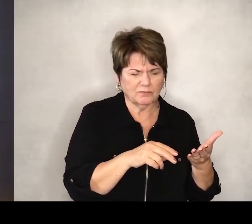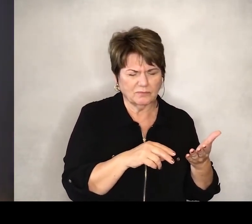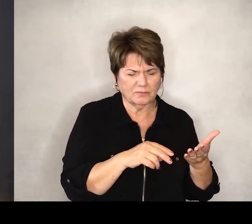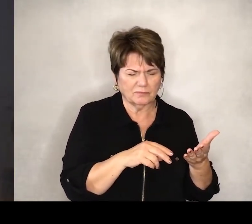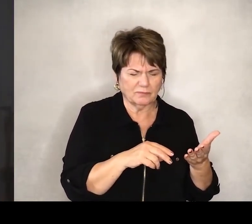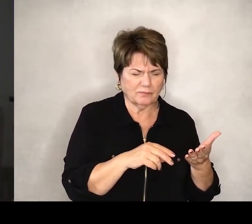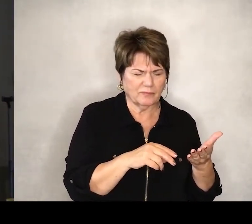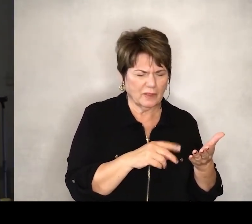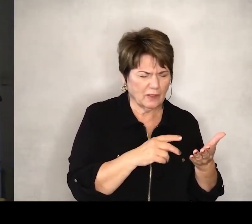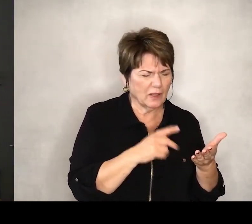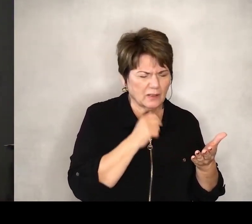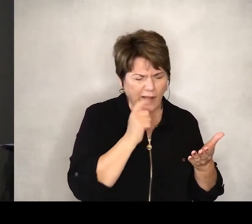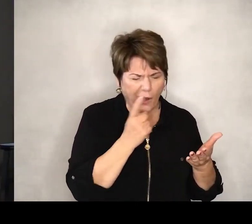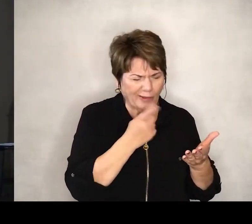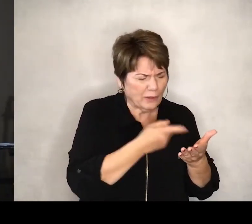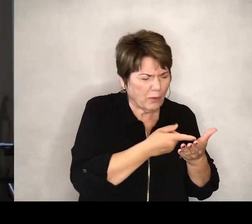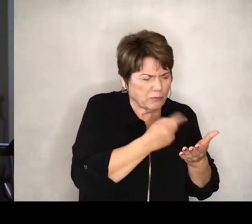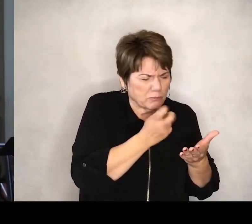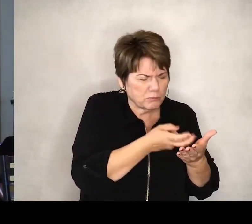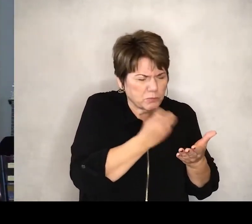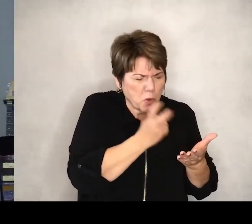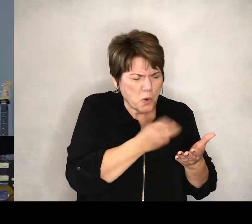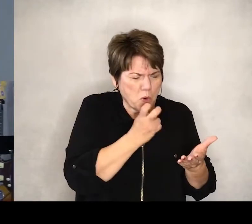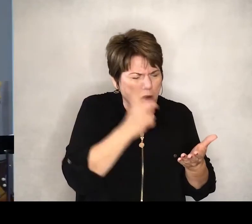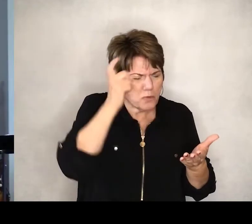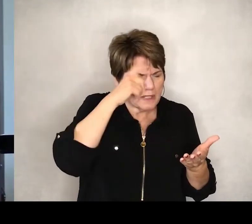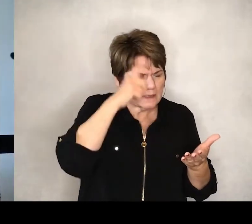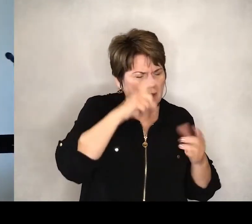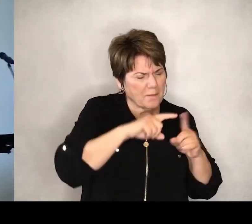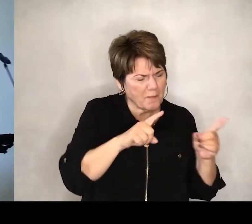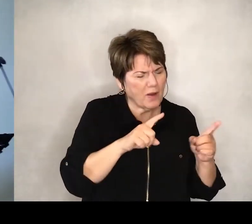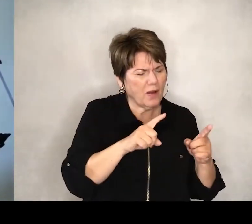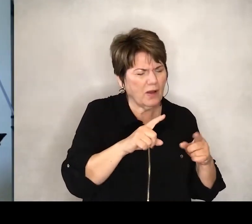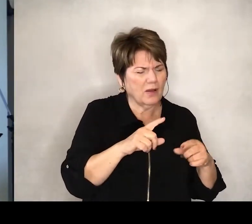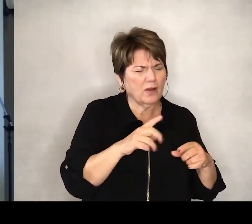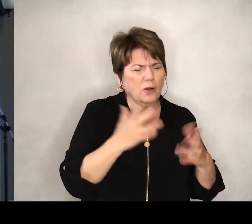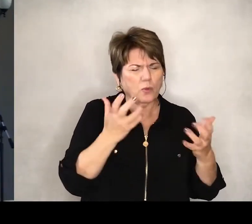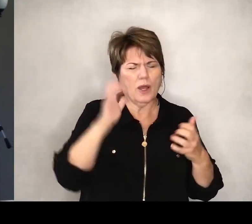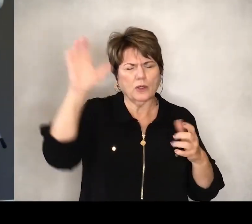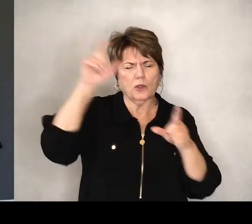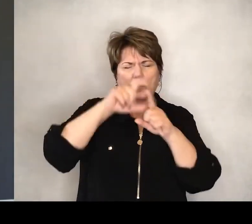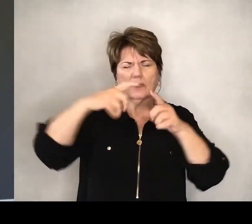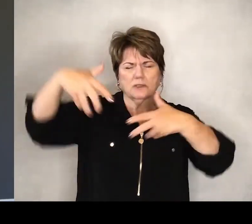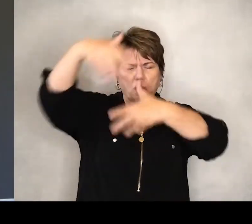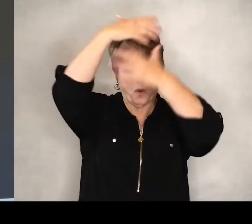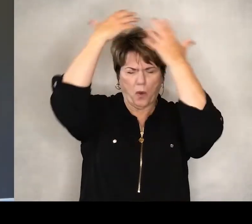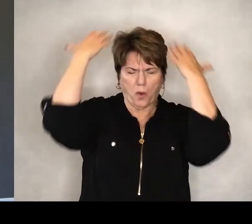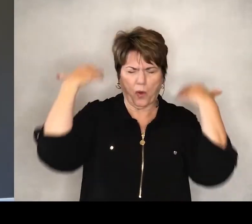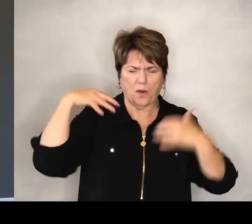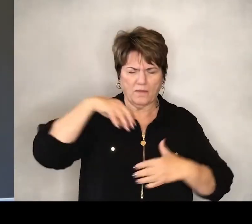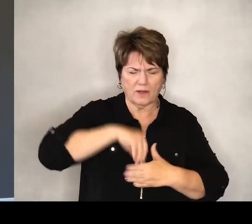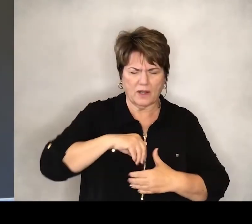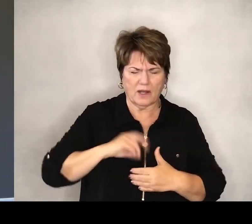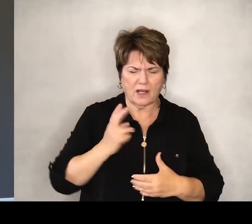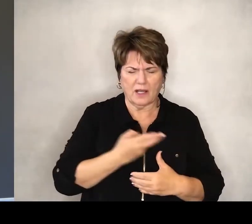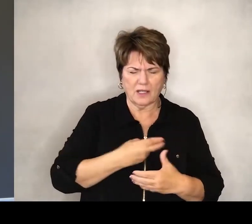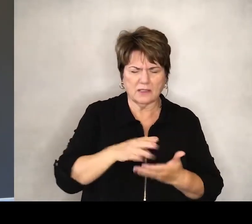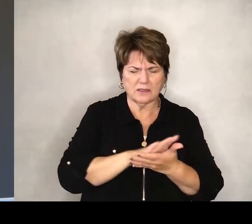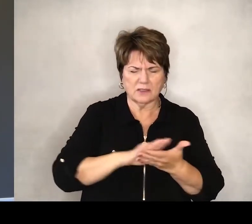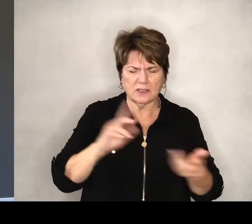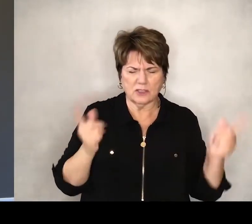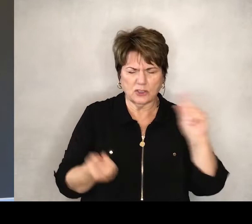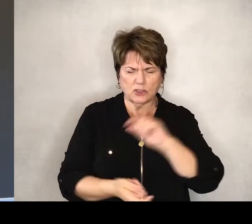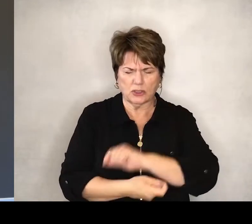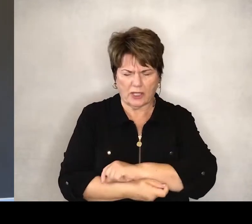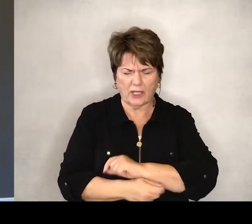bit of wisdom, but we want to have them pour over us, to wash us clean, to change